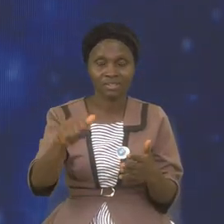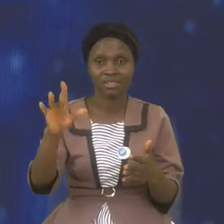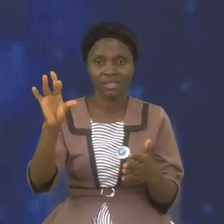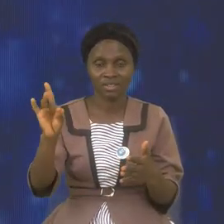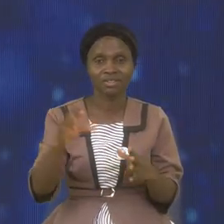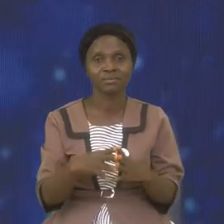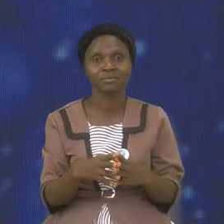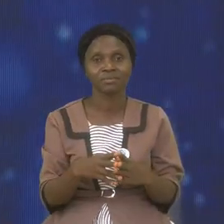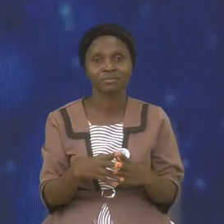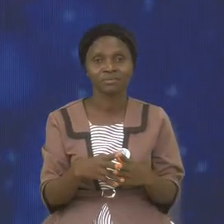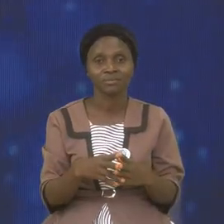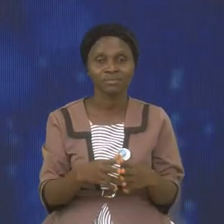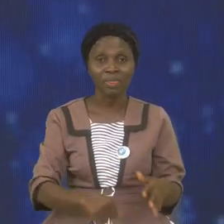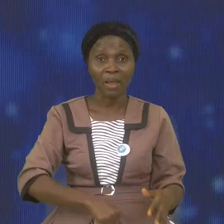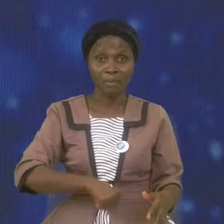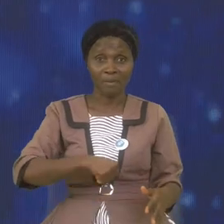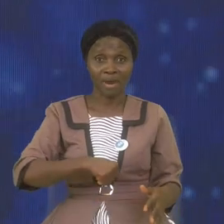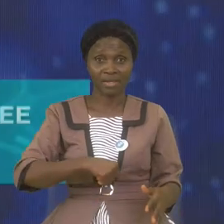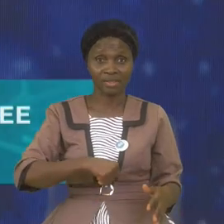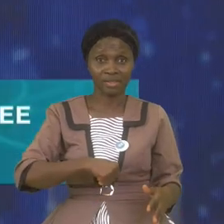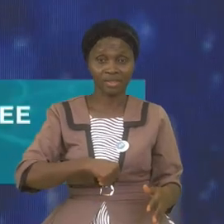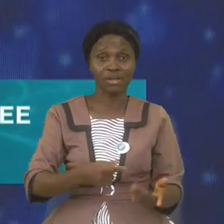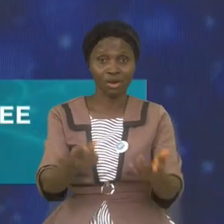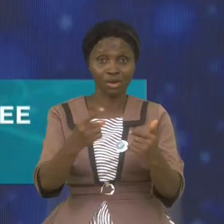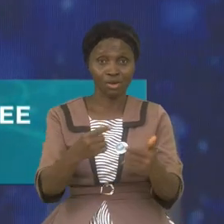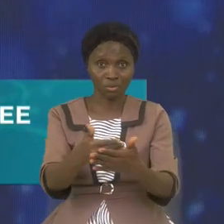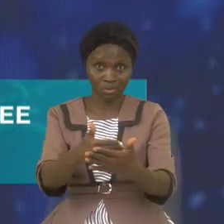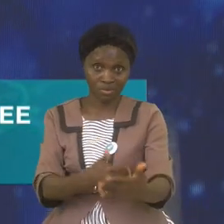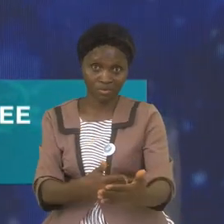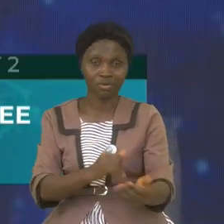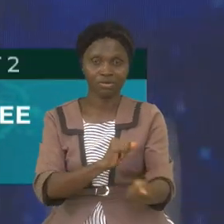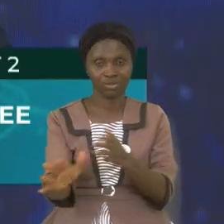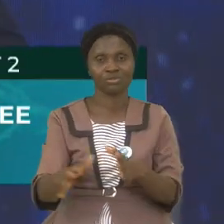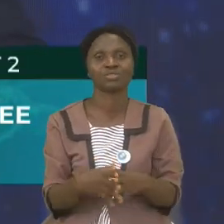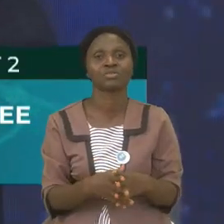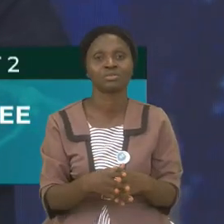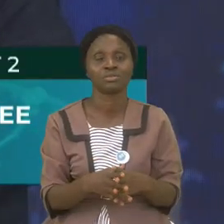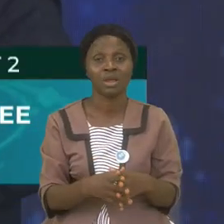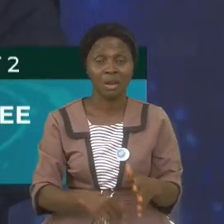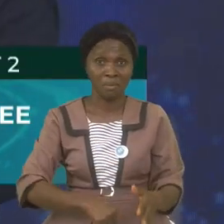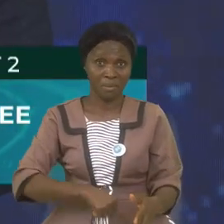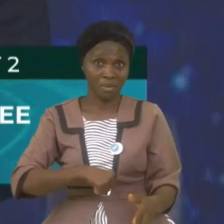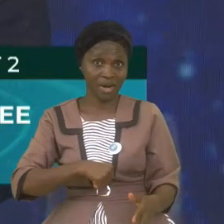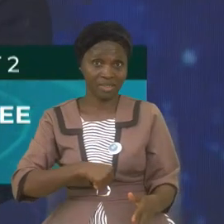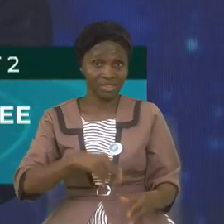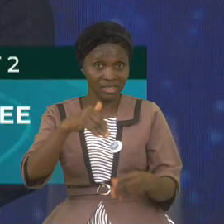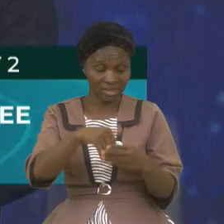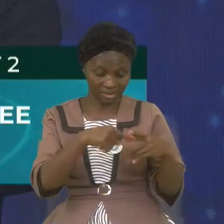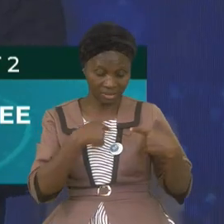16:18, pride goeth before destruction. Pride in the